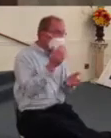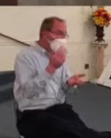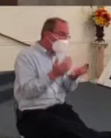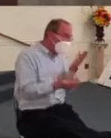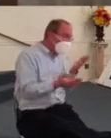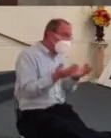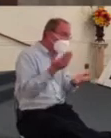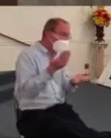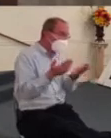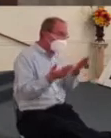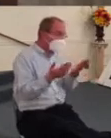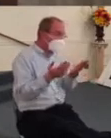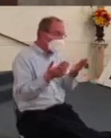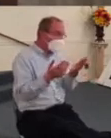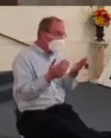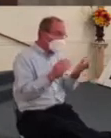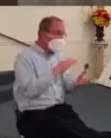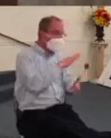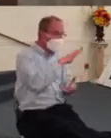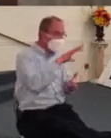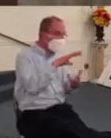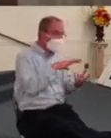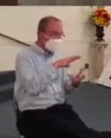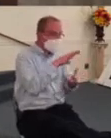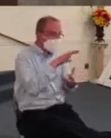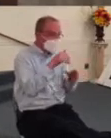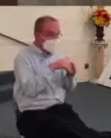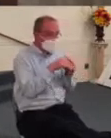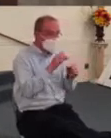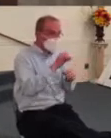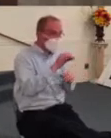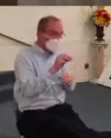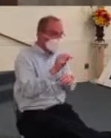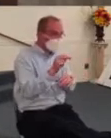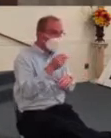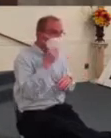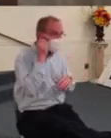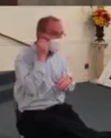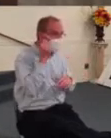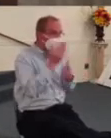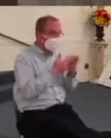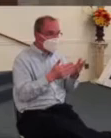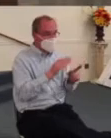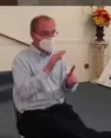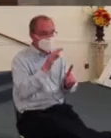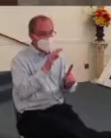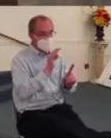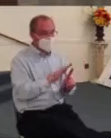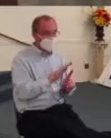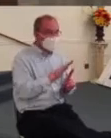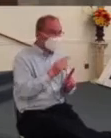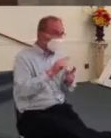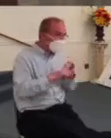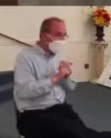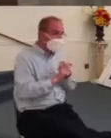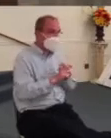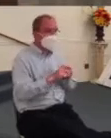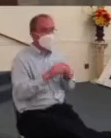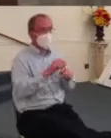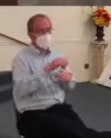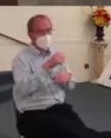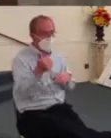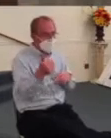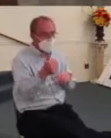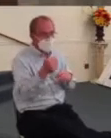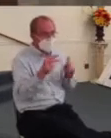in the home of Simon, some of his friends, others of a different acquaintance, some